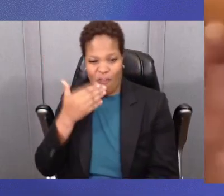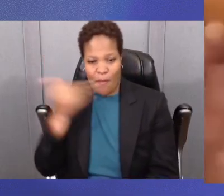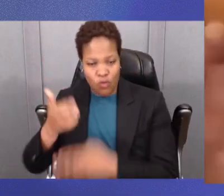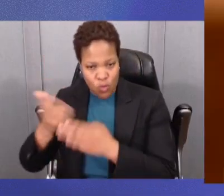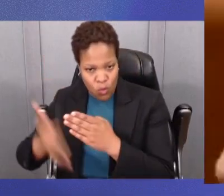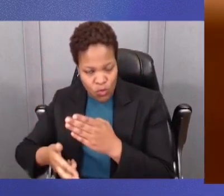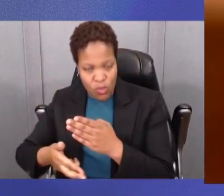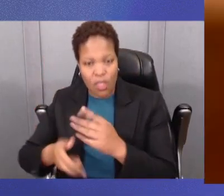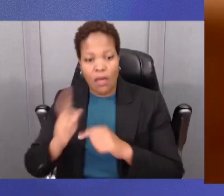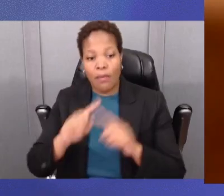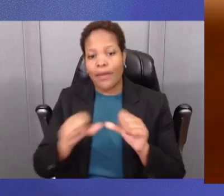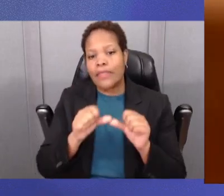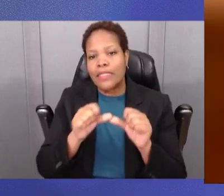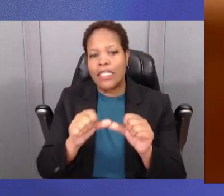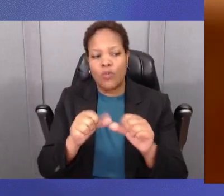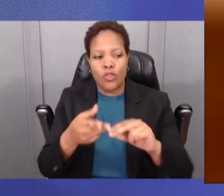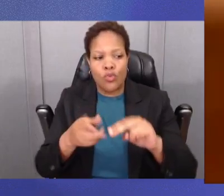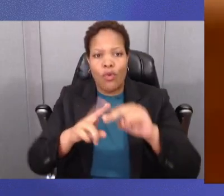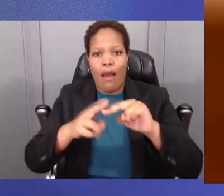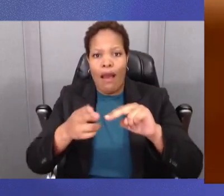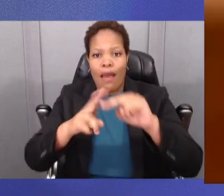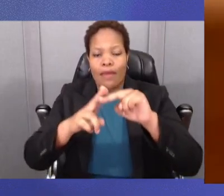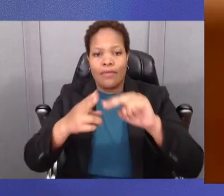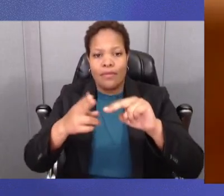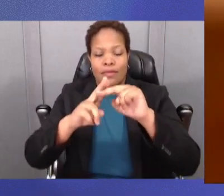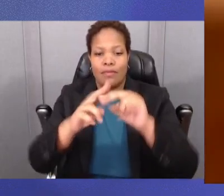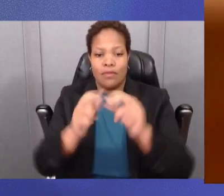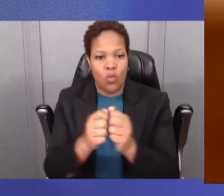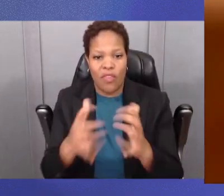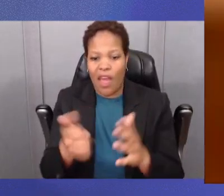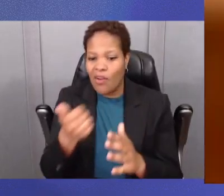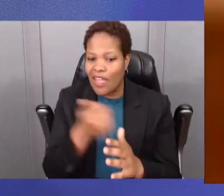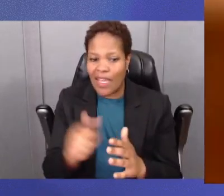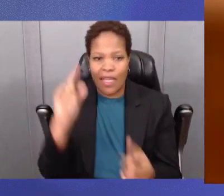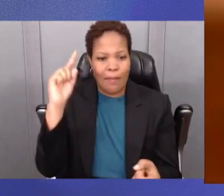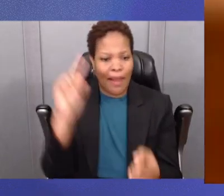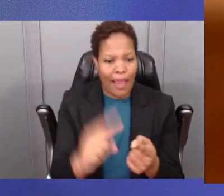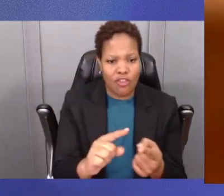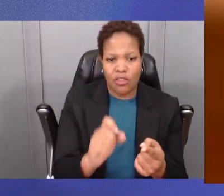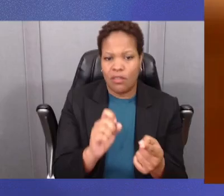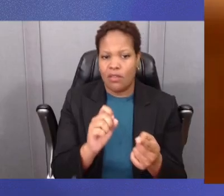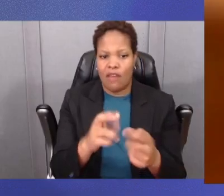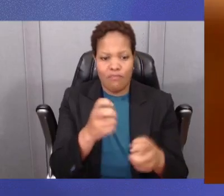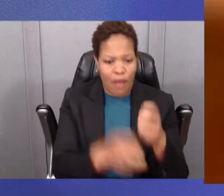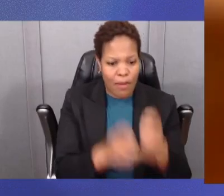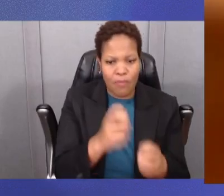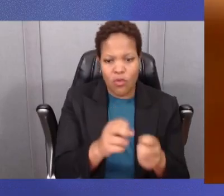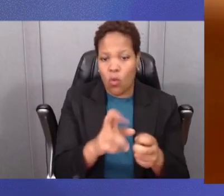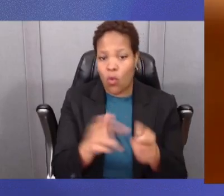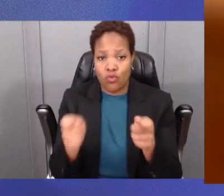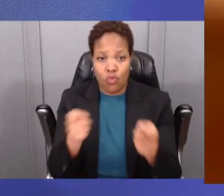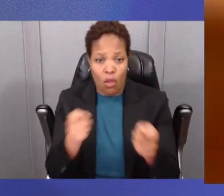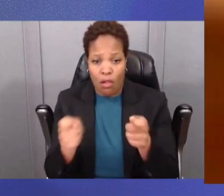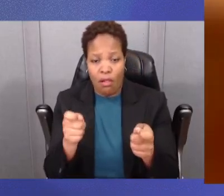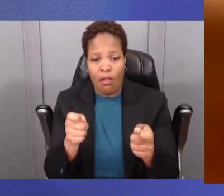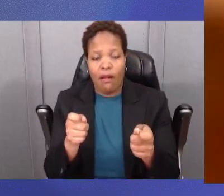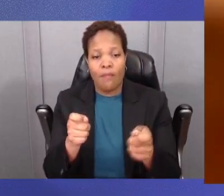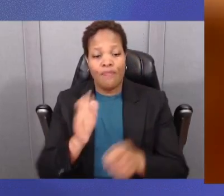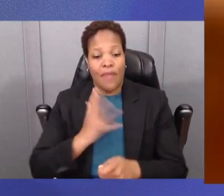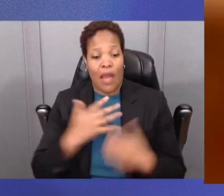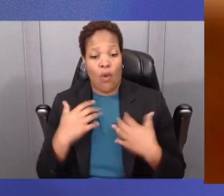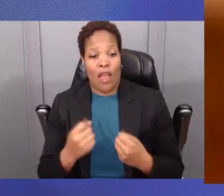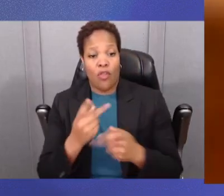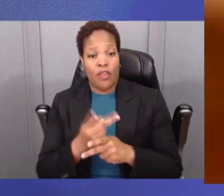continuing to rise without much mitigation or control. Our healthcare system doesn't even ask often